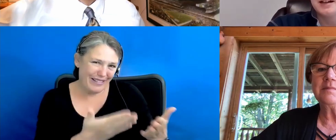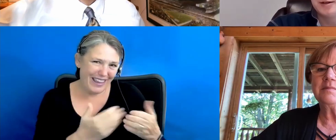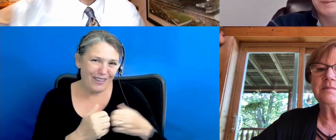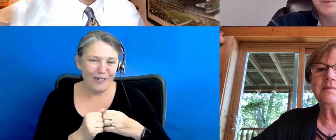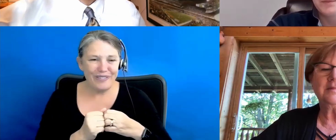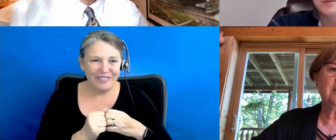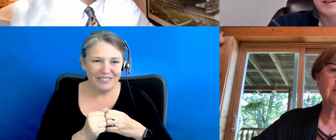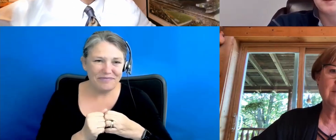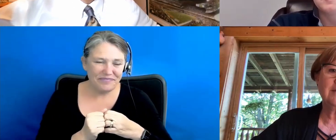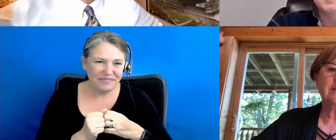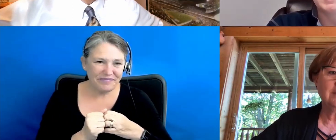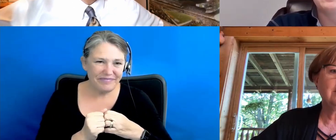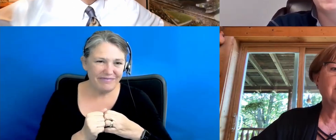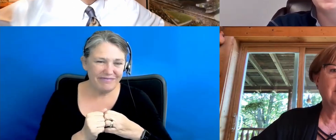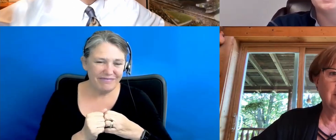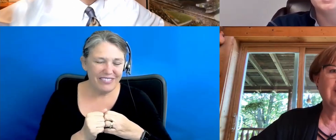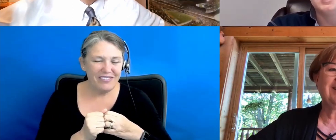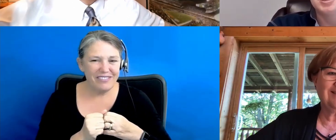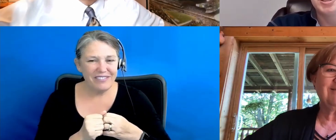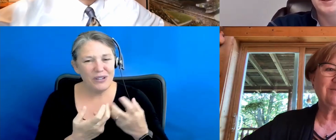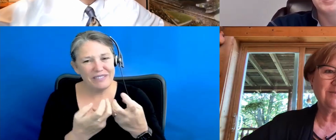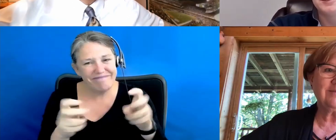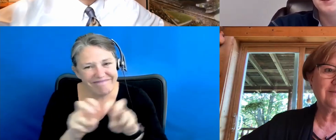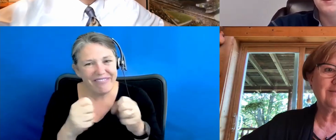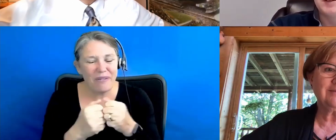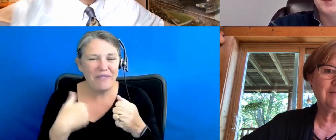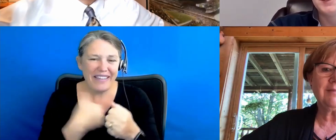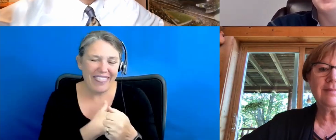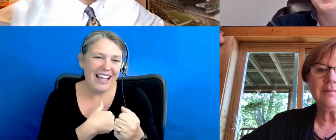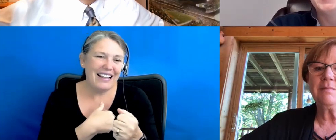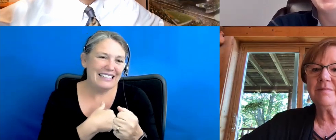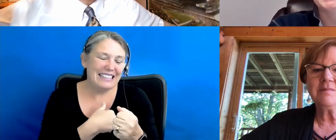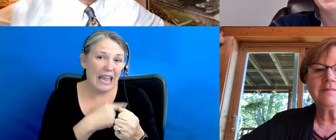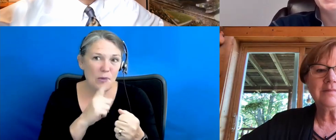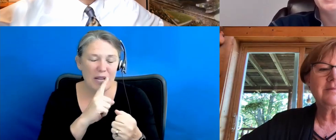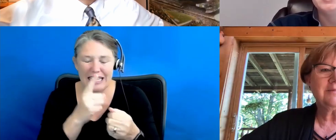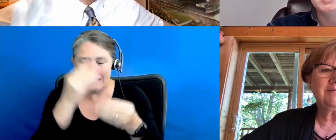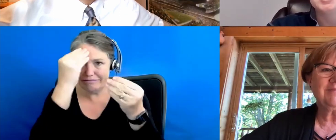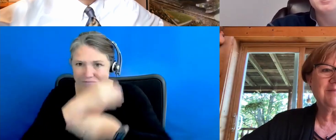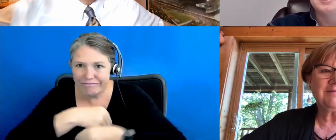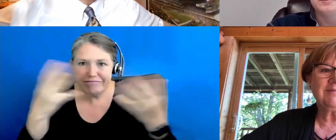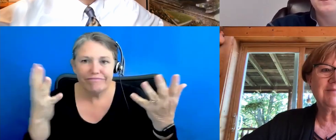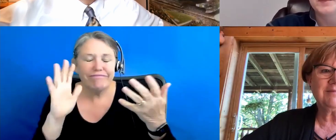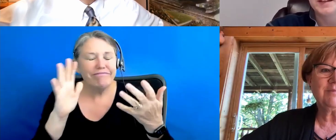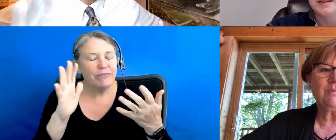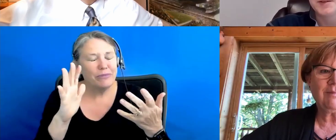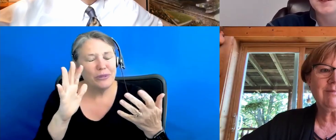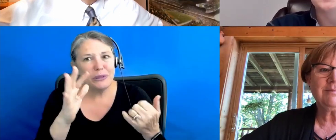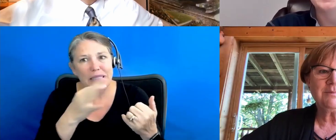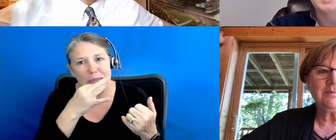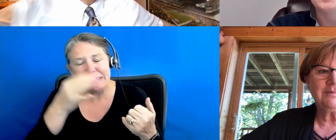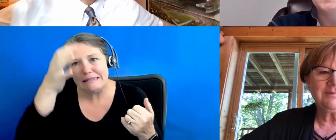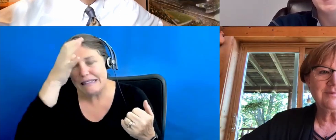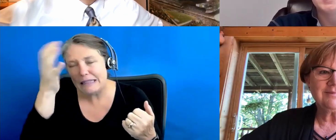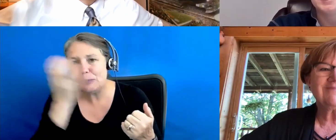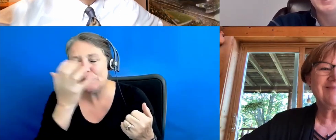for sitting with us and sharing your wealth of information and knowledge. It was really